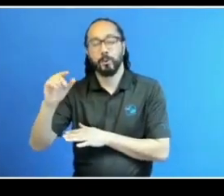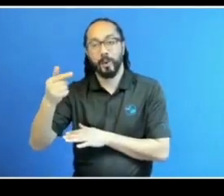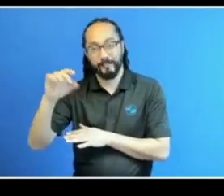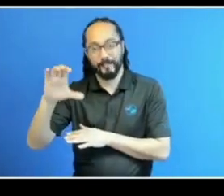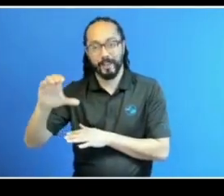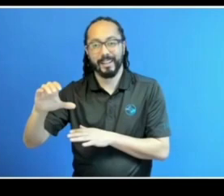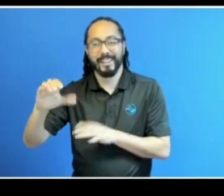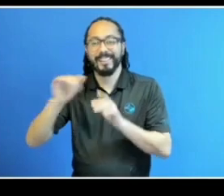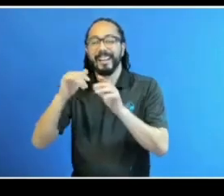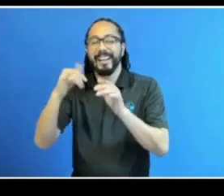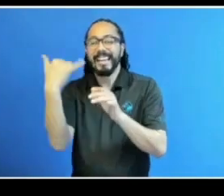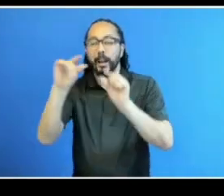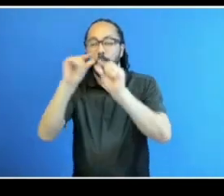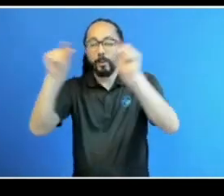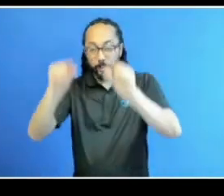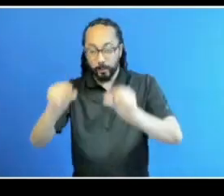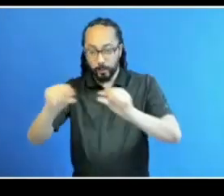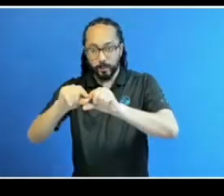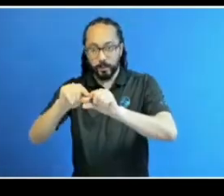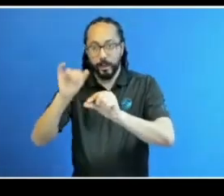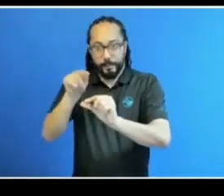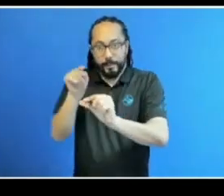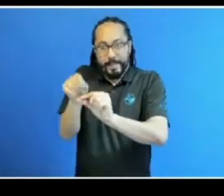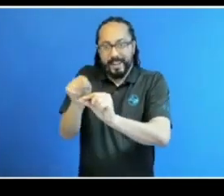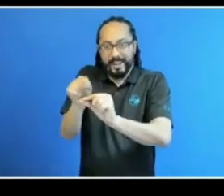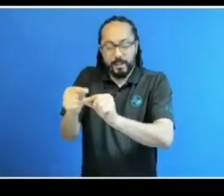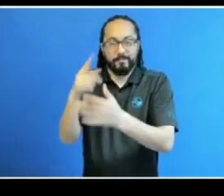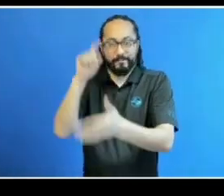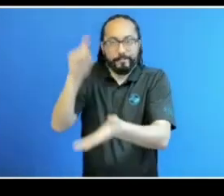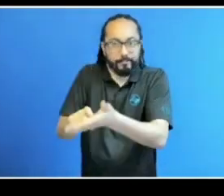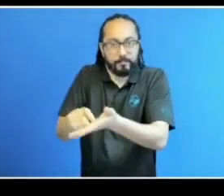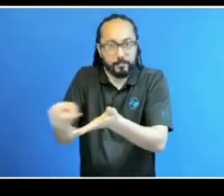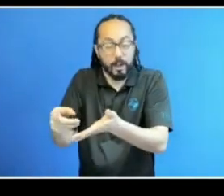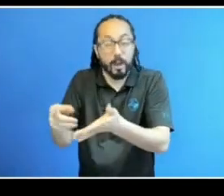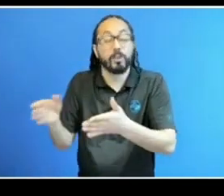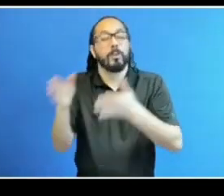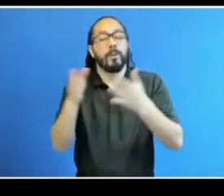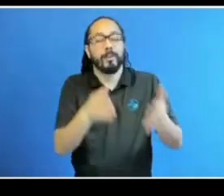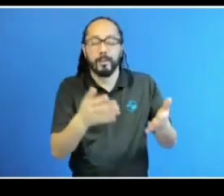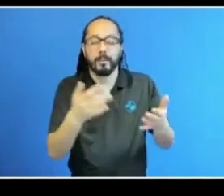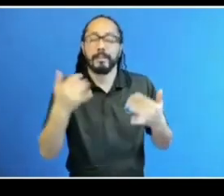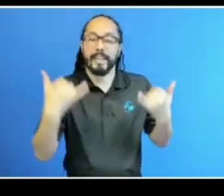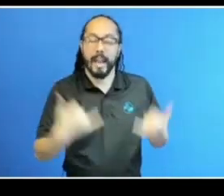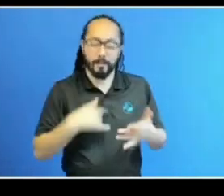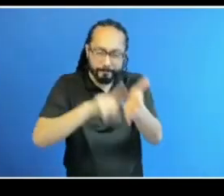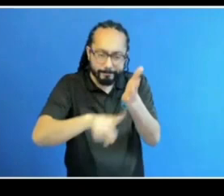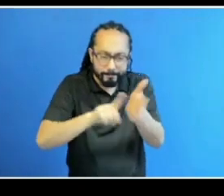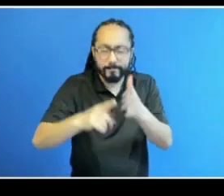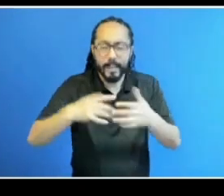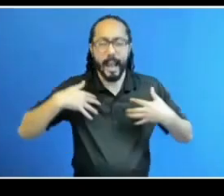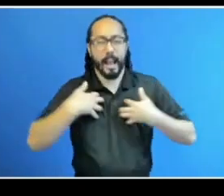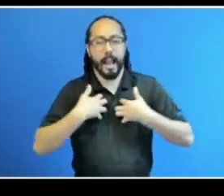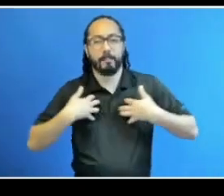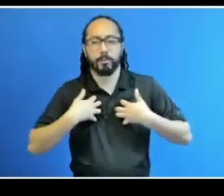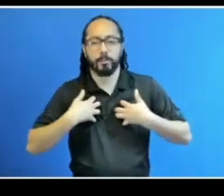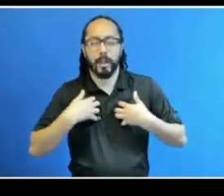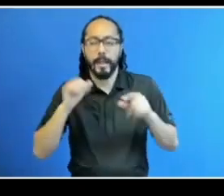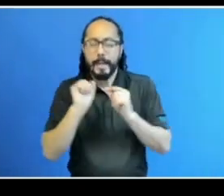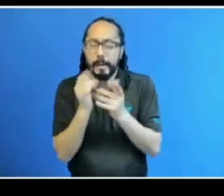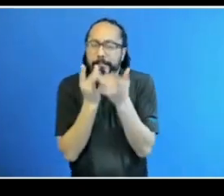up local animals that are endangered. We're going to try and only print those on